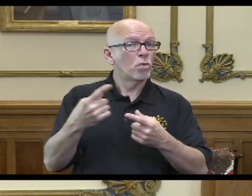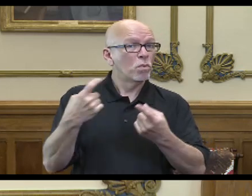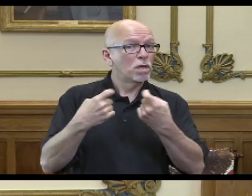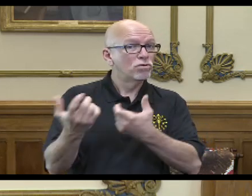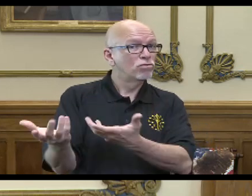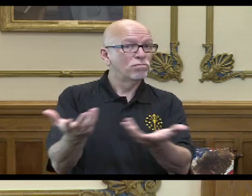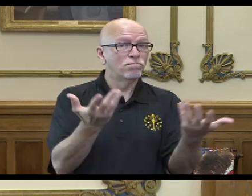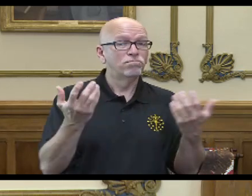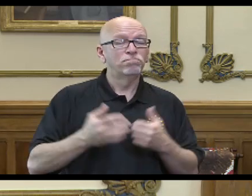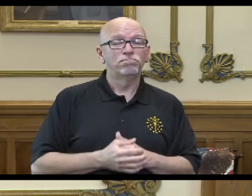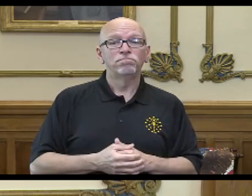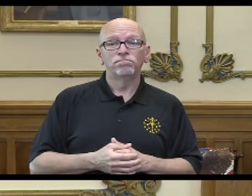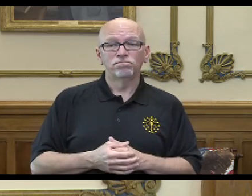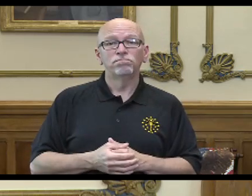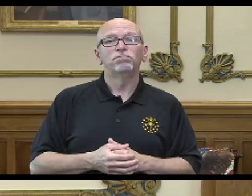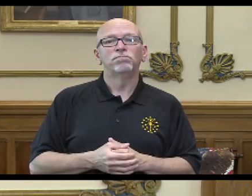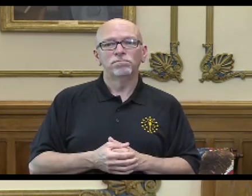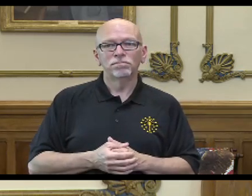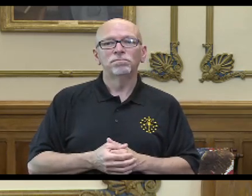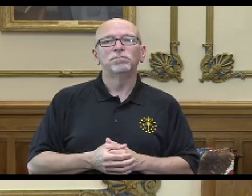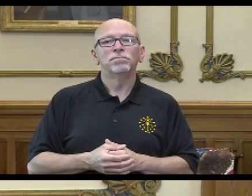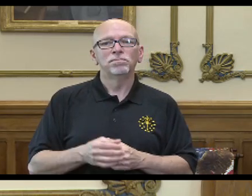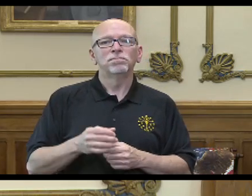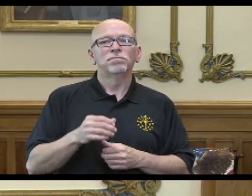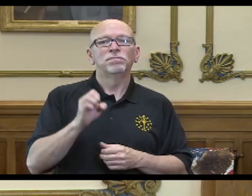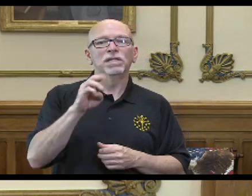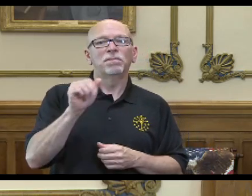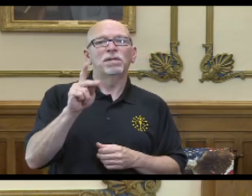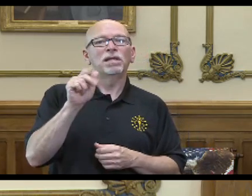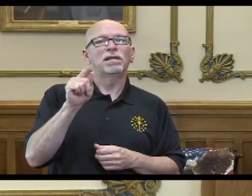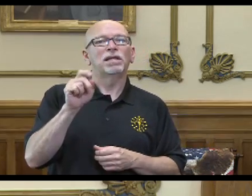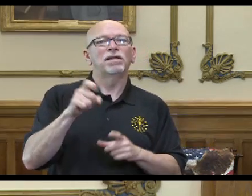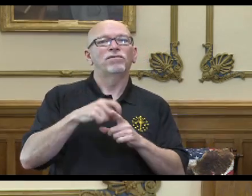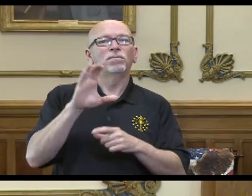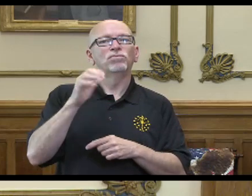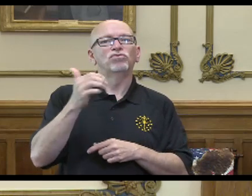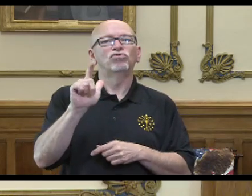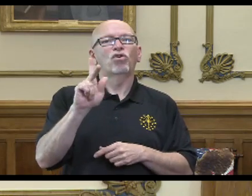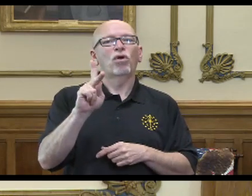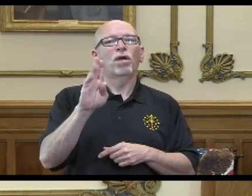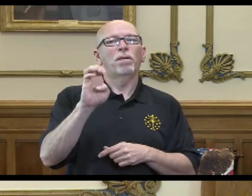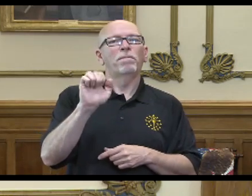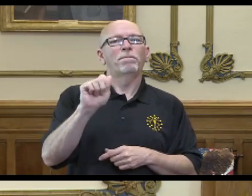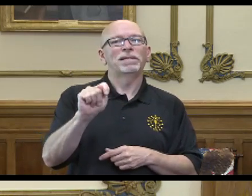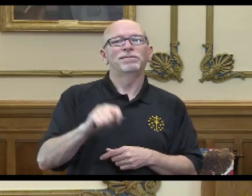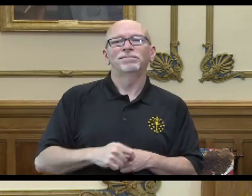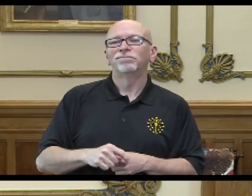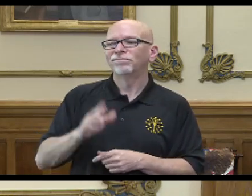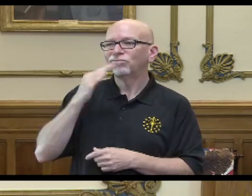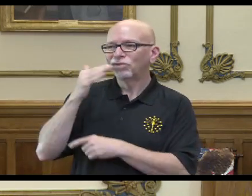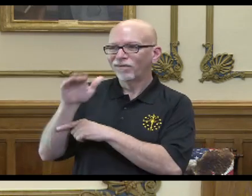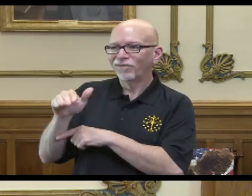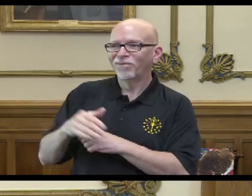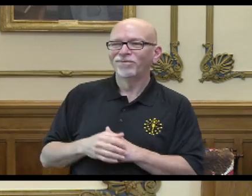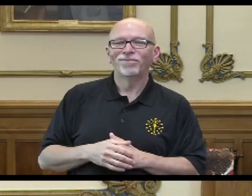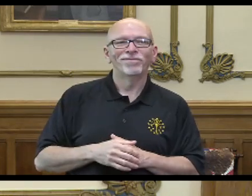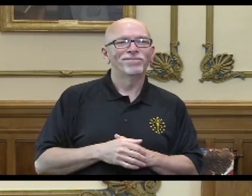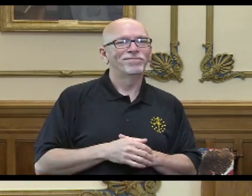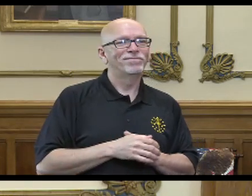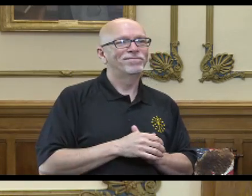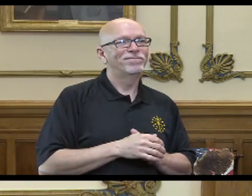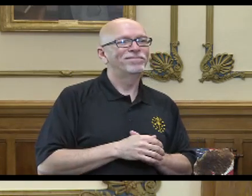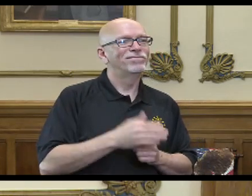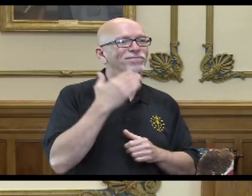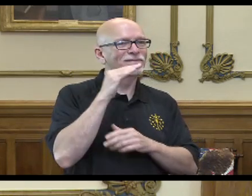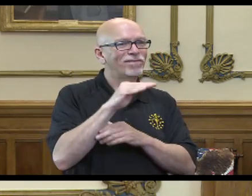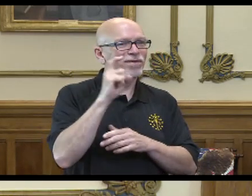questions on Emma- people's minds. Emma Kate, chalk beat. Good afternoon.